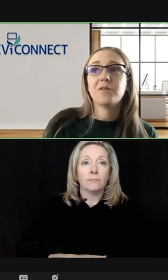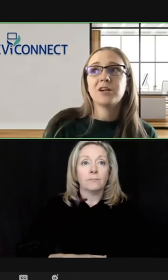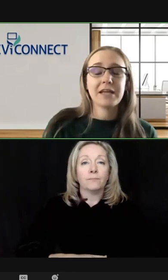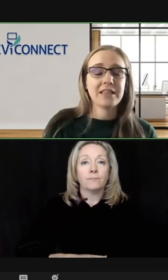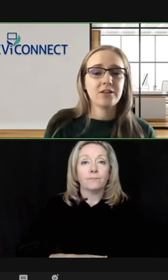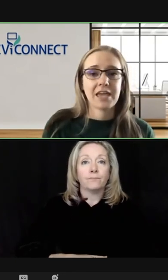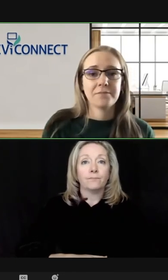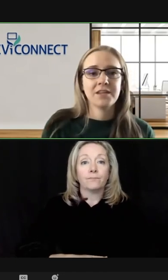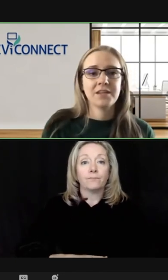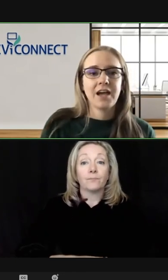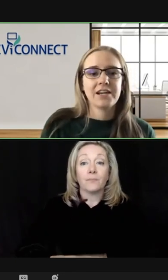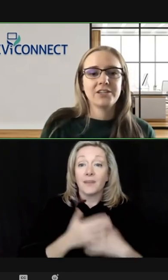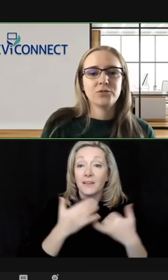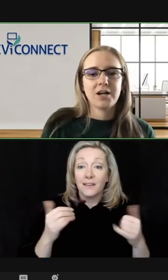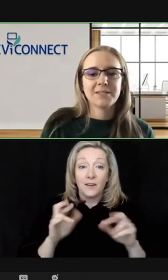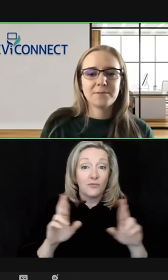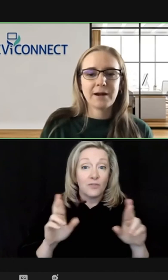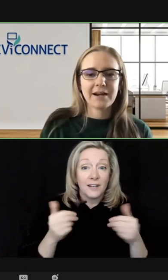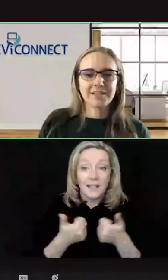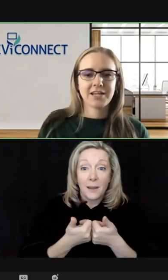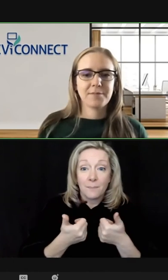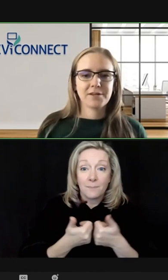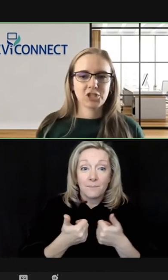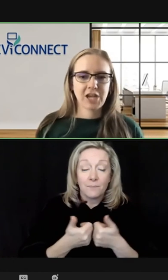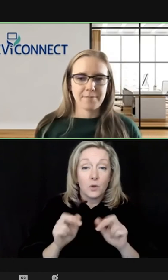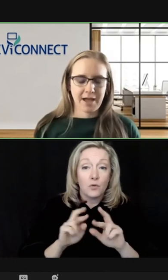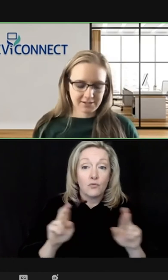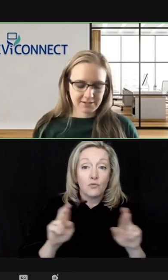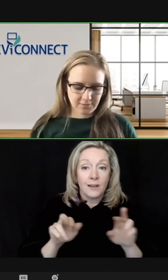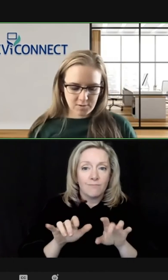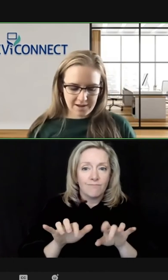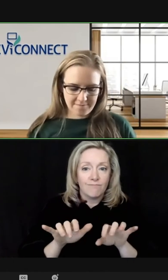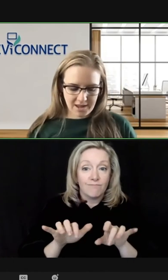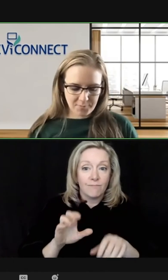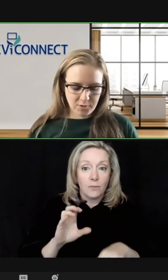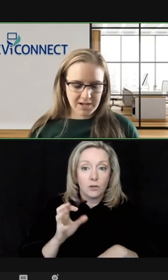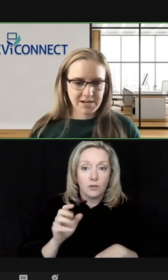Okay, so now we're gonna play a little game. I need you all to be ready to type in your chat